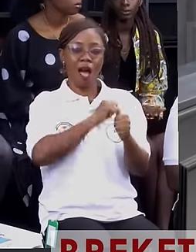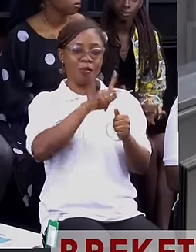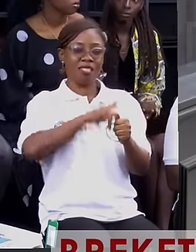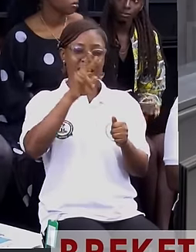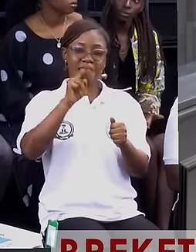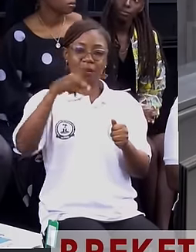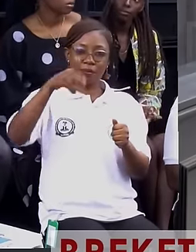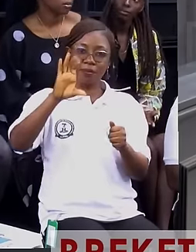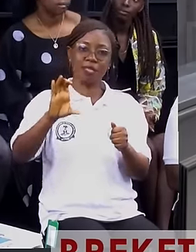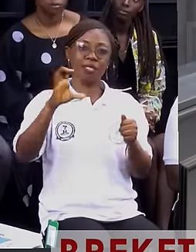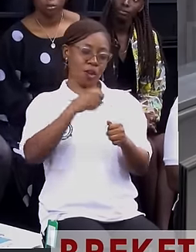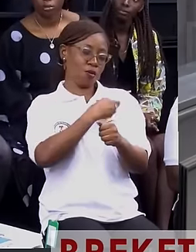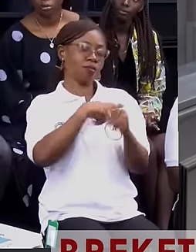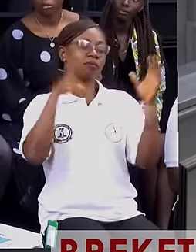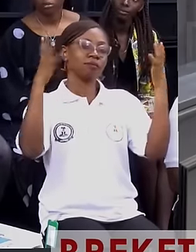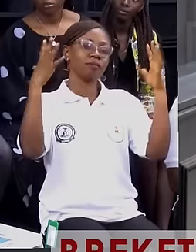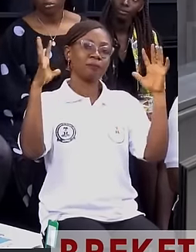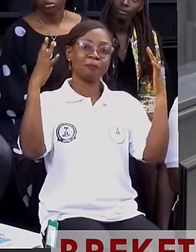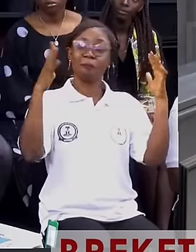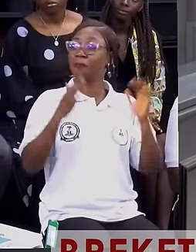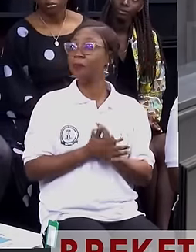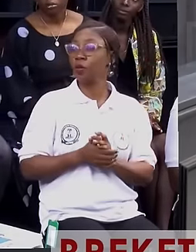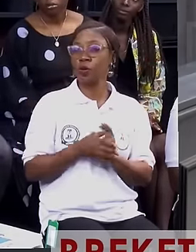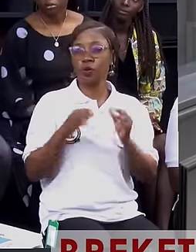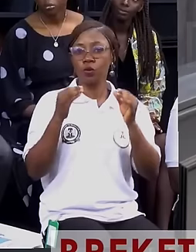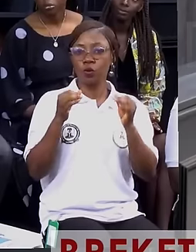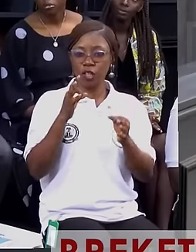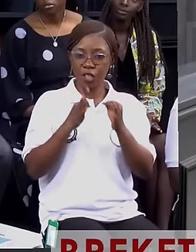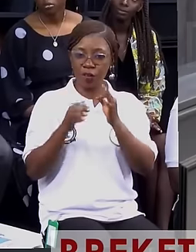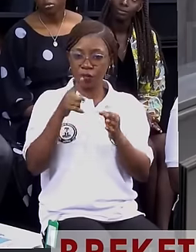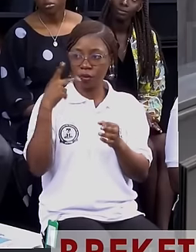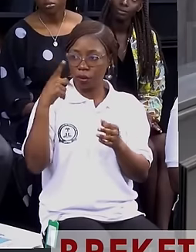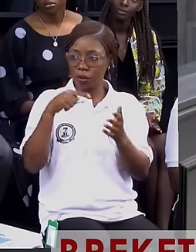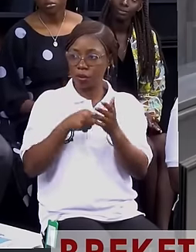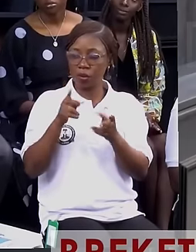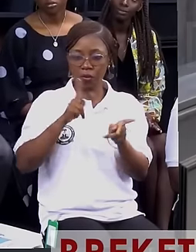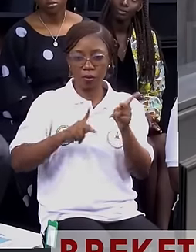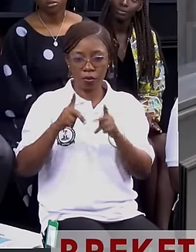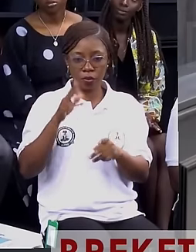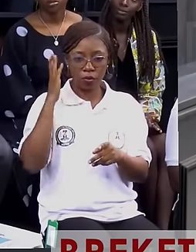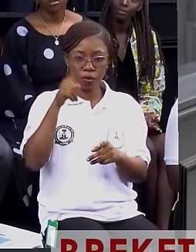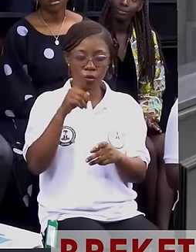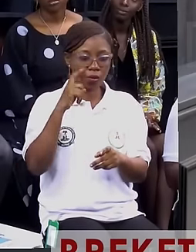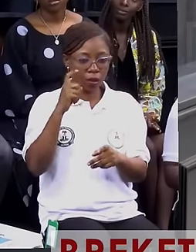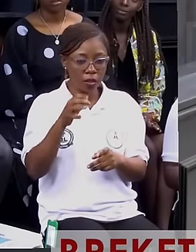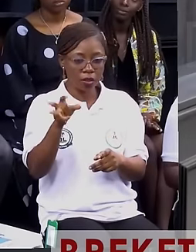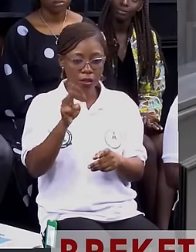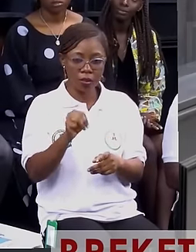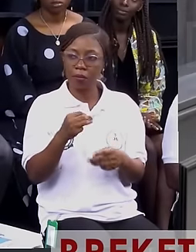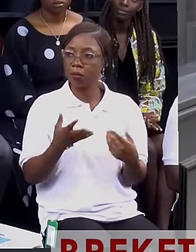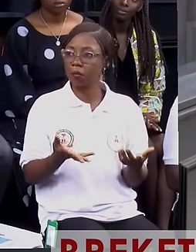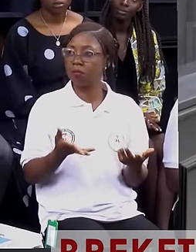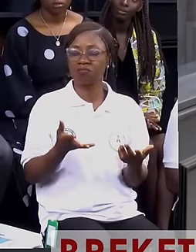clinic. Thank you. So if you see these people, you go recognize them? Not at all. Not at all. I don't see